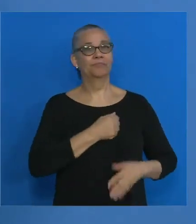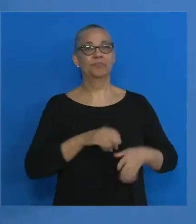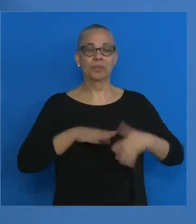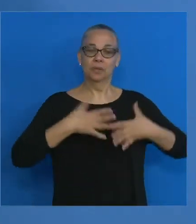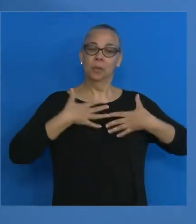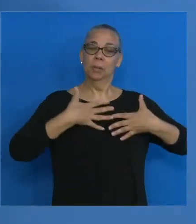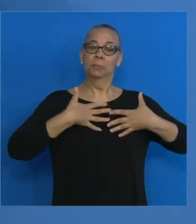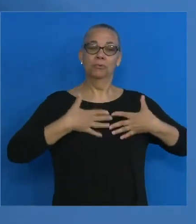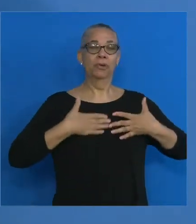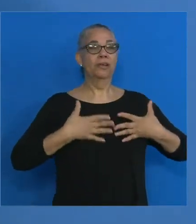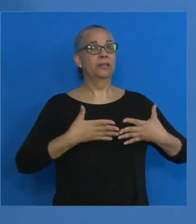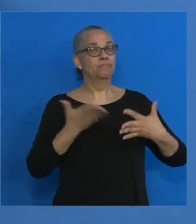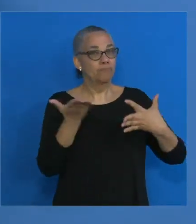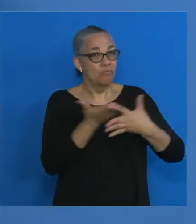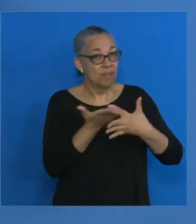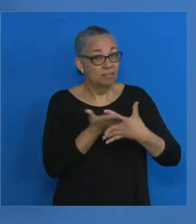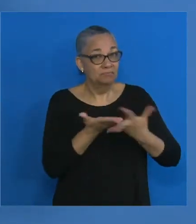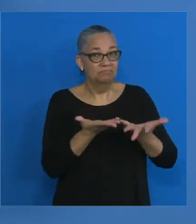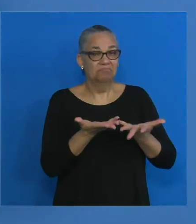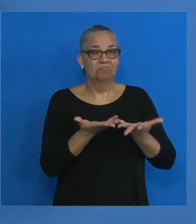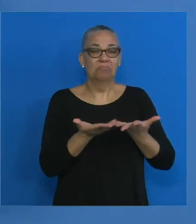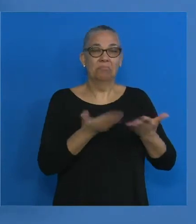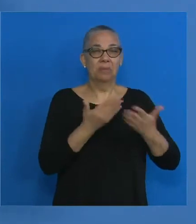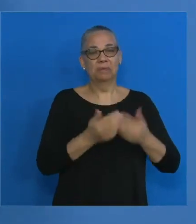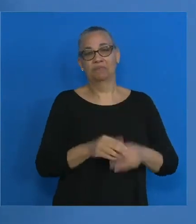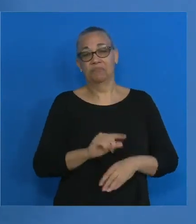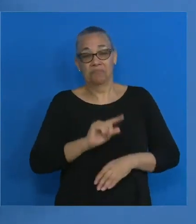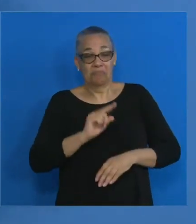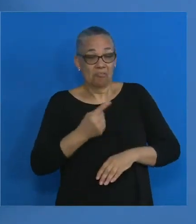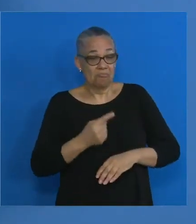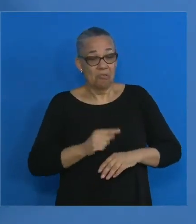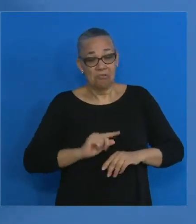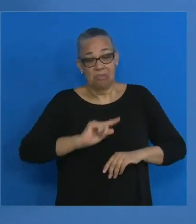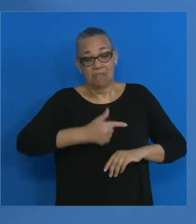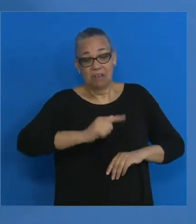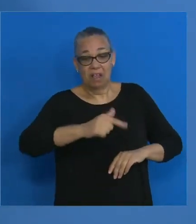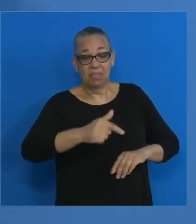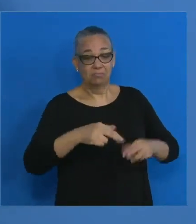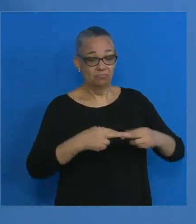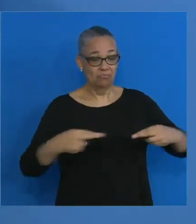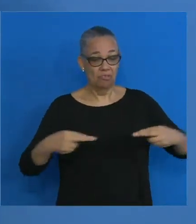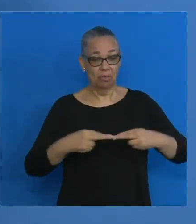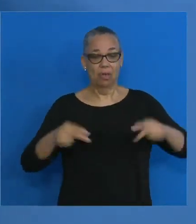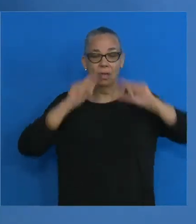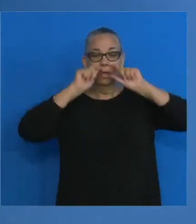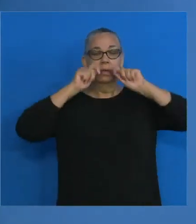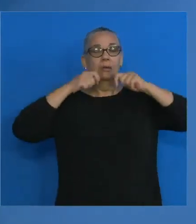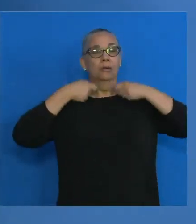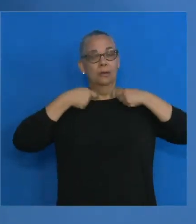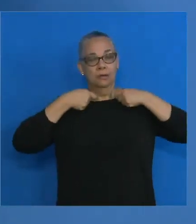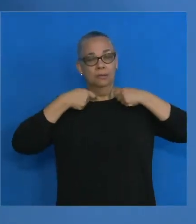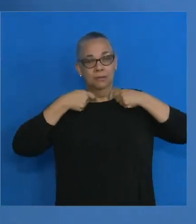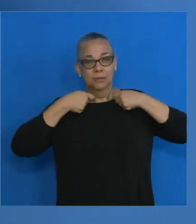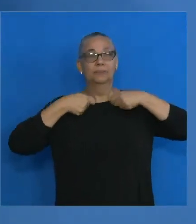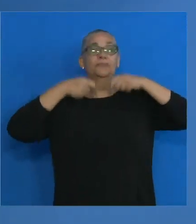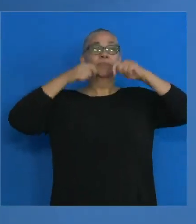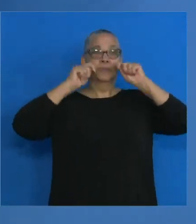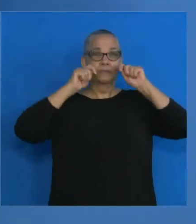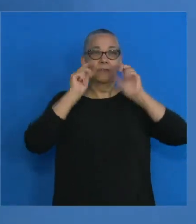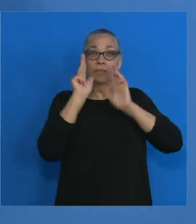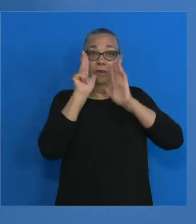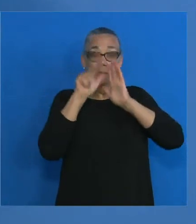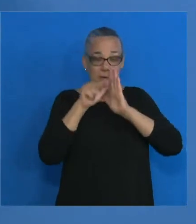for their students, which may involve every other row pulling their mask down under their chin for 3 minutes. Other schools permit what